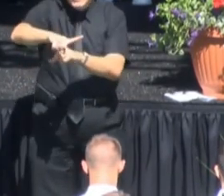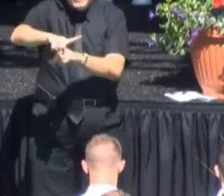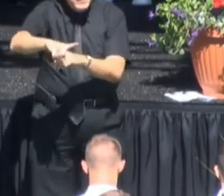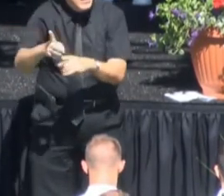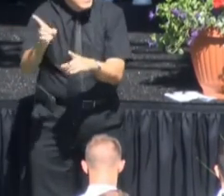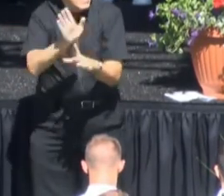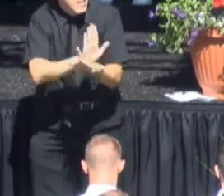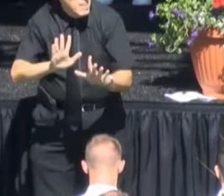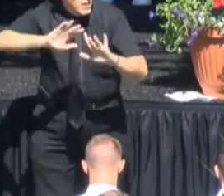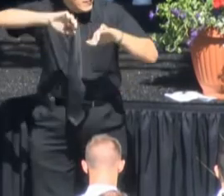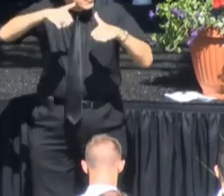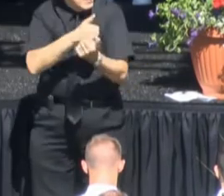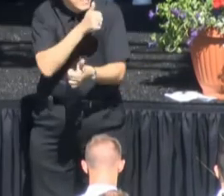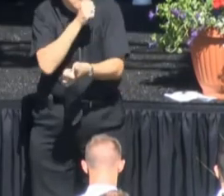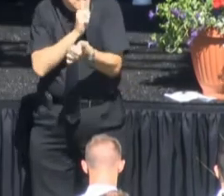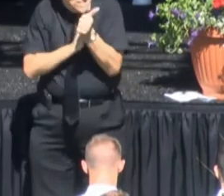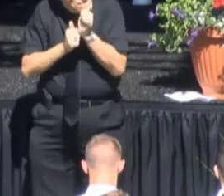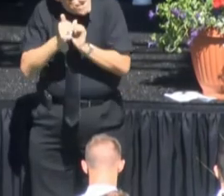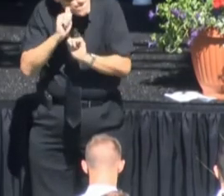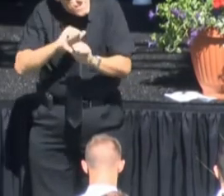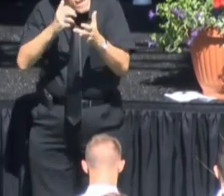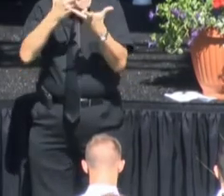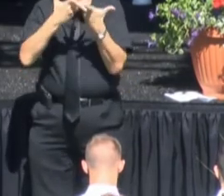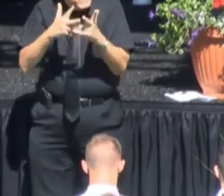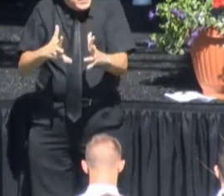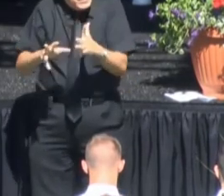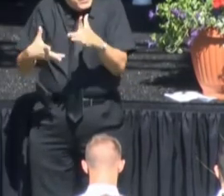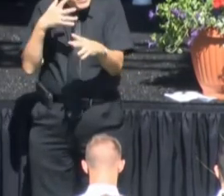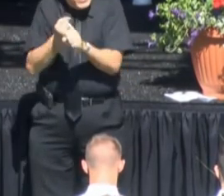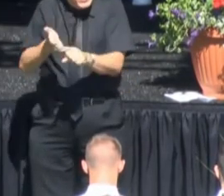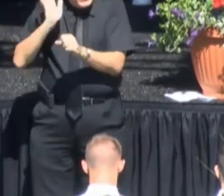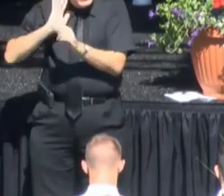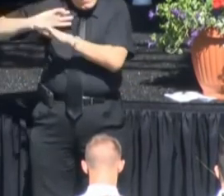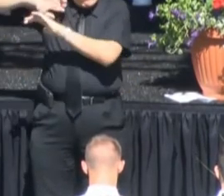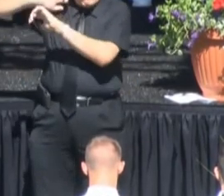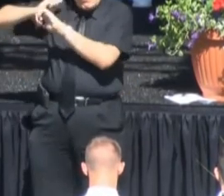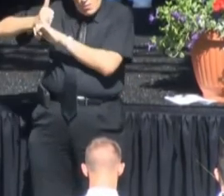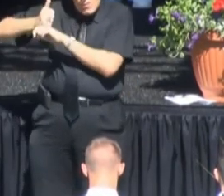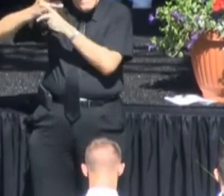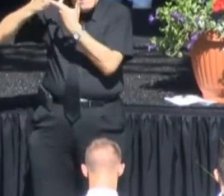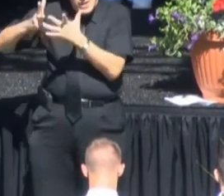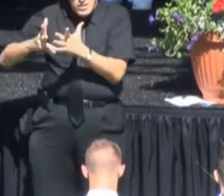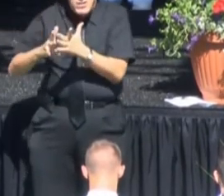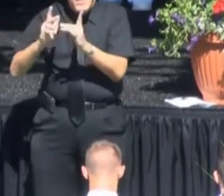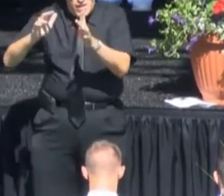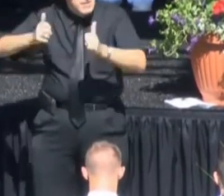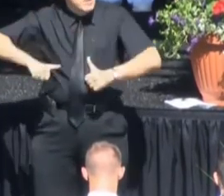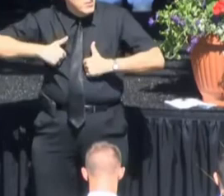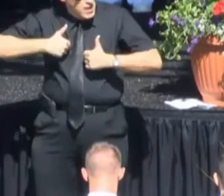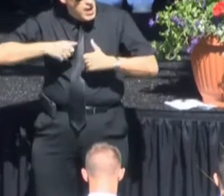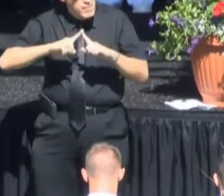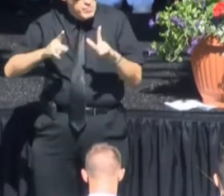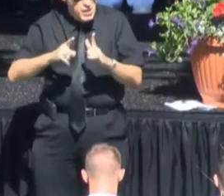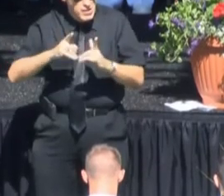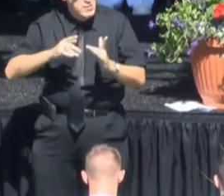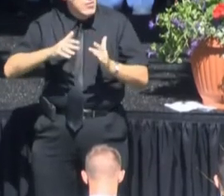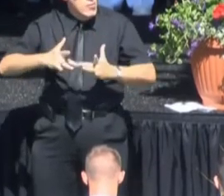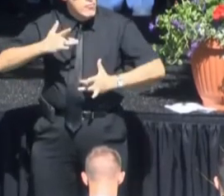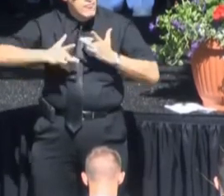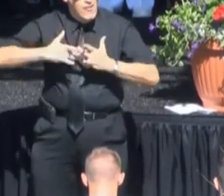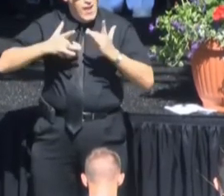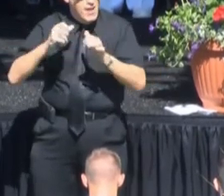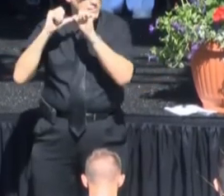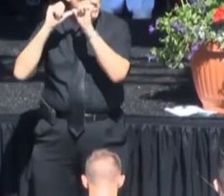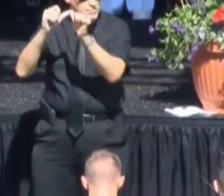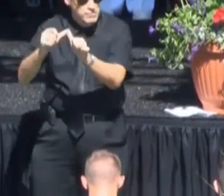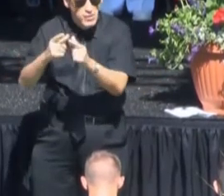have endured the challenges set before them just a few years ago. More than surviving them, they thrived in the midst of them.